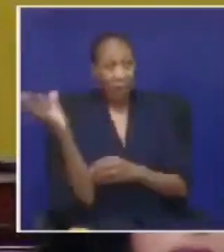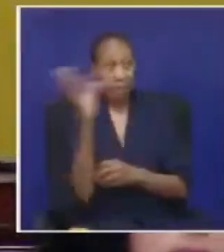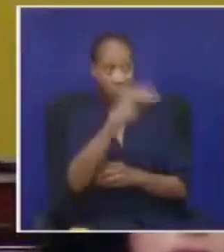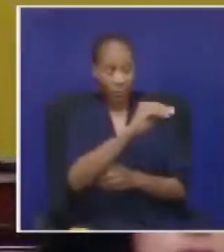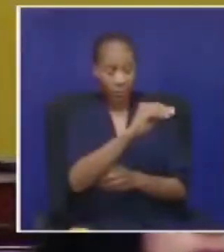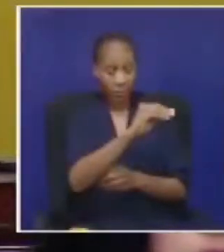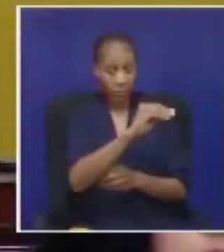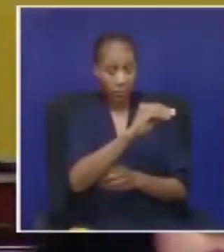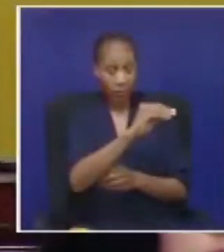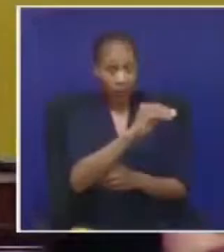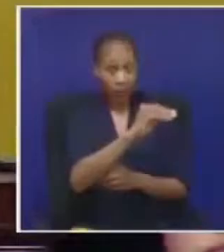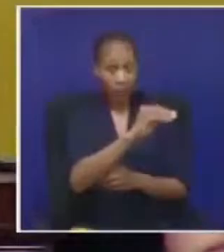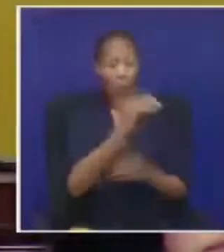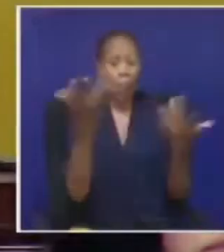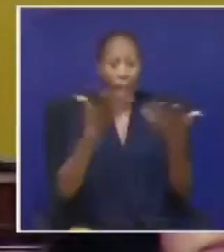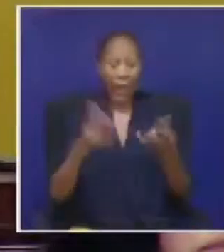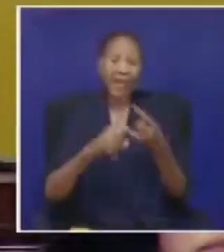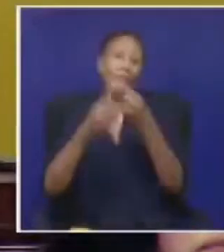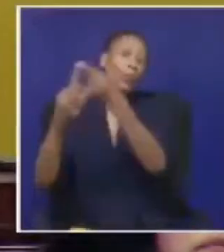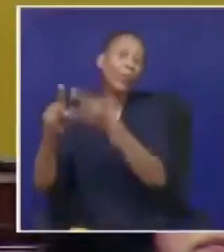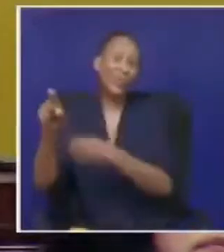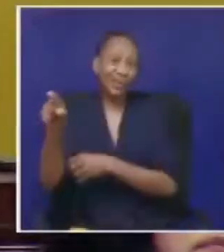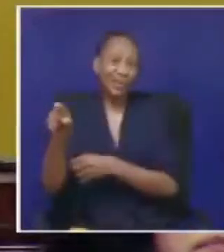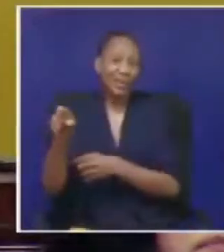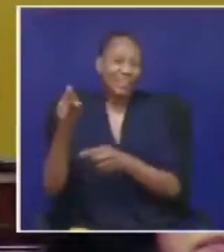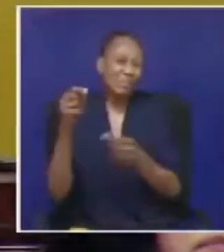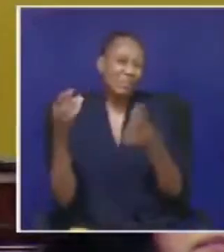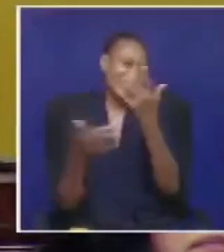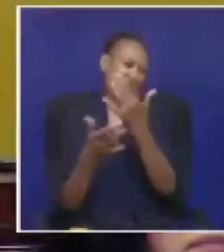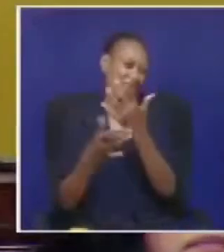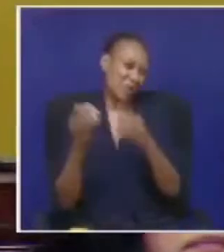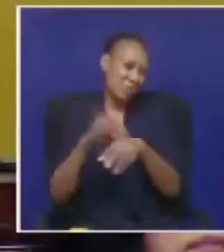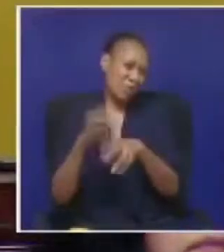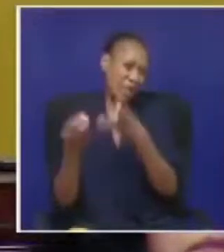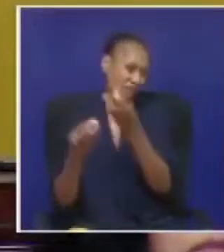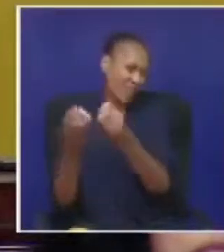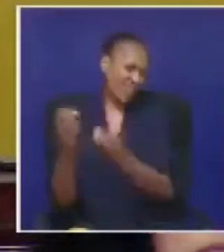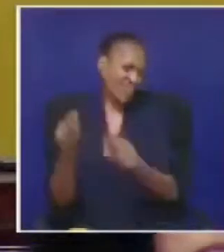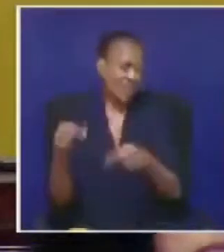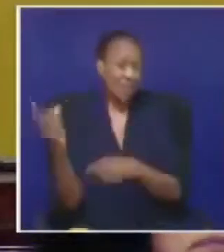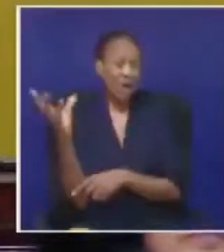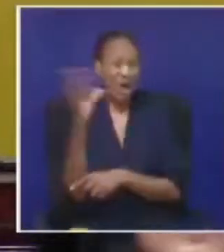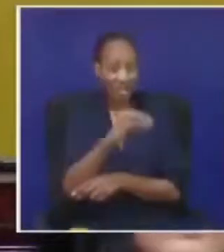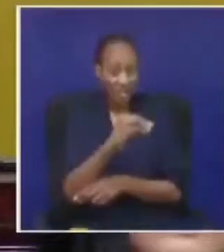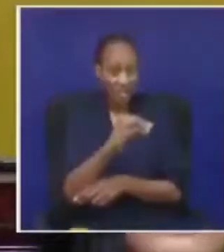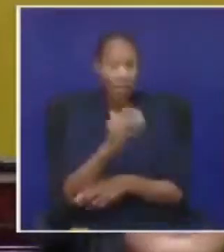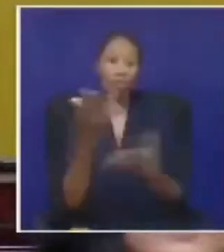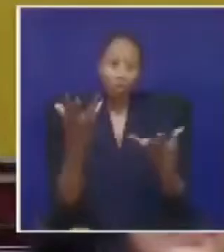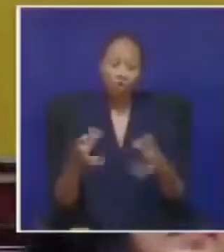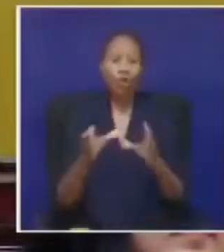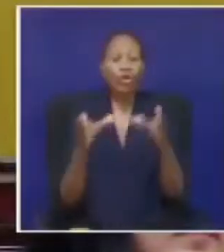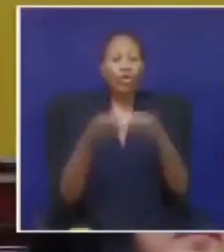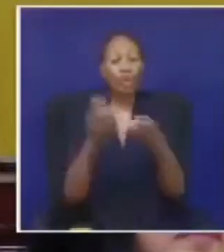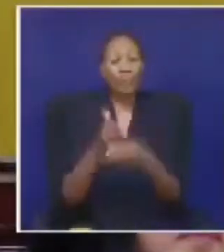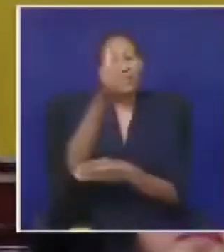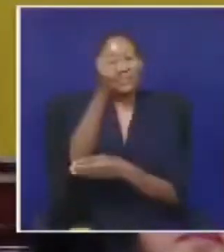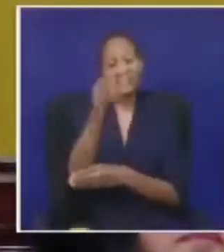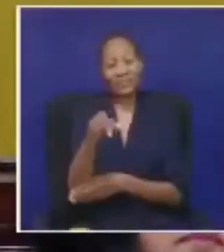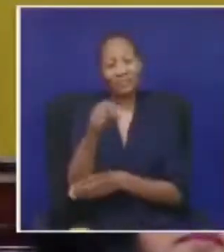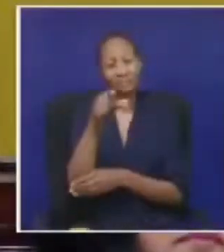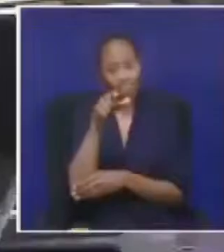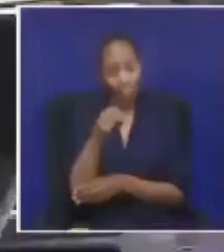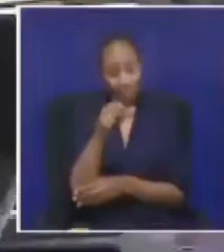question through the virtual platform is unable to do so due to technical difficulties, the party whip on